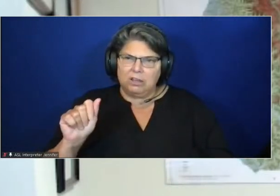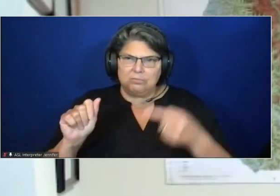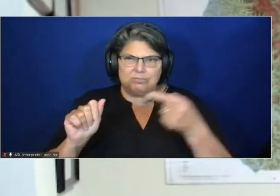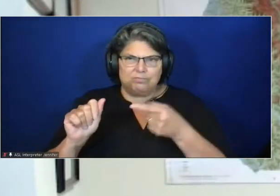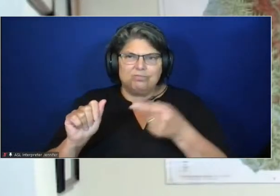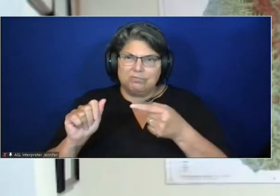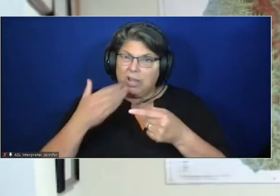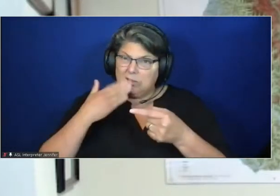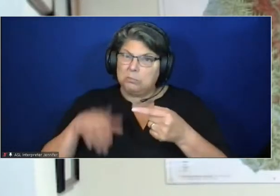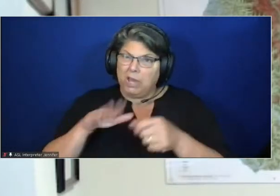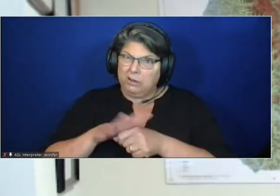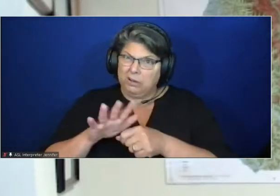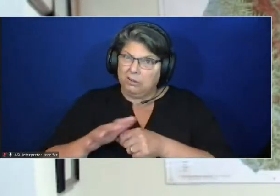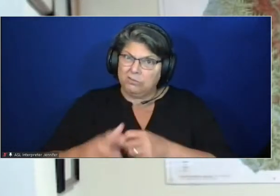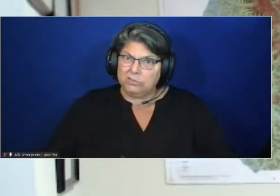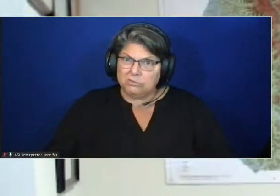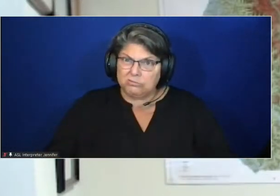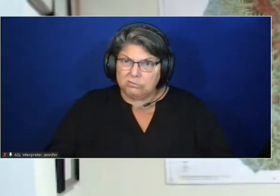bad enough.